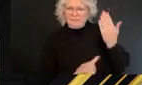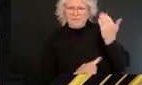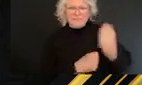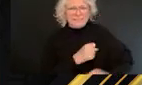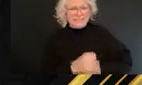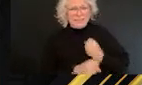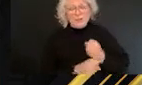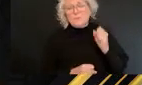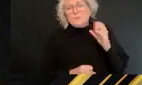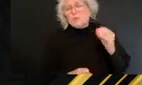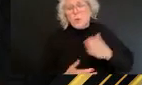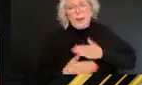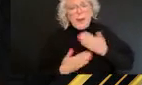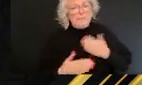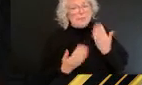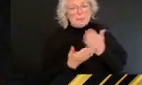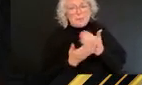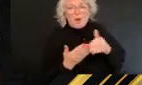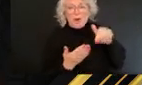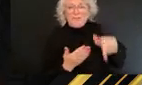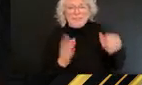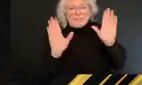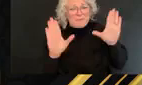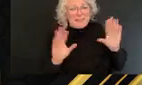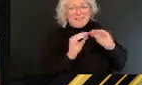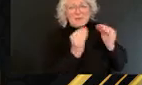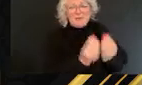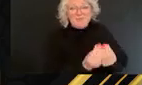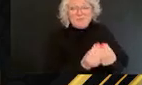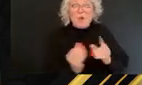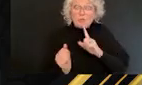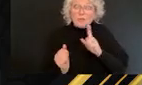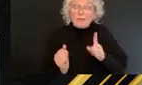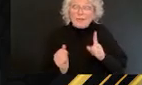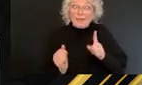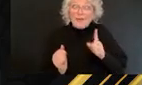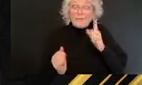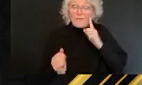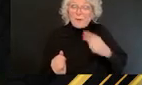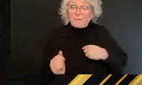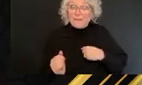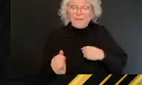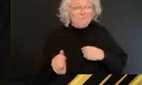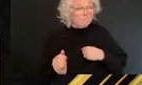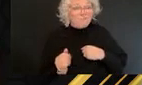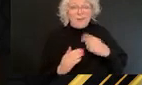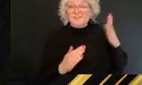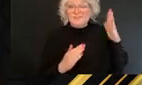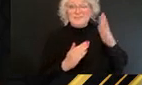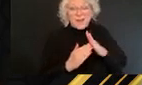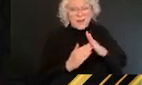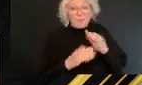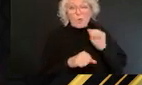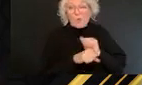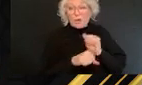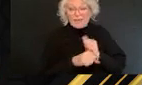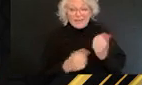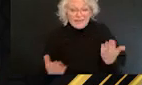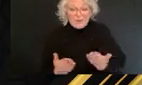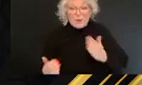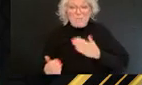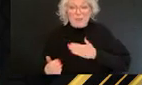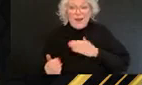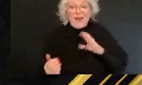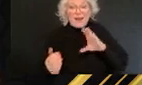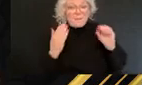15 years now, and I'm so happy to be part of this incredible organization. In fact, I would say for me, this is one of the highlights of working at Wonderman